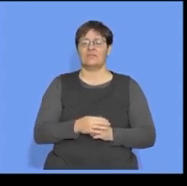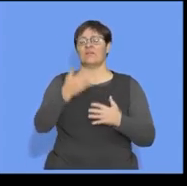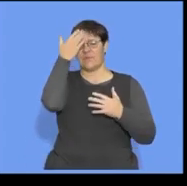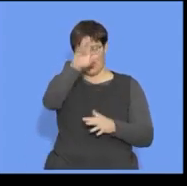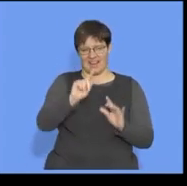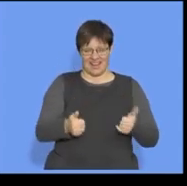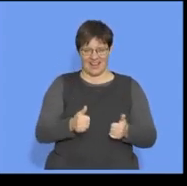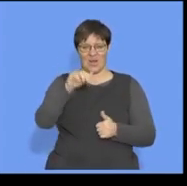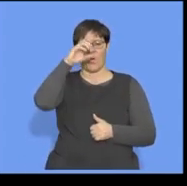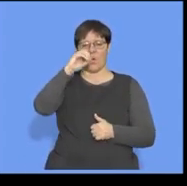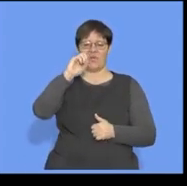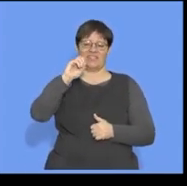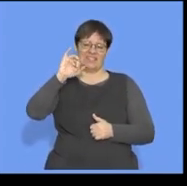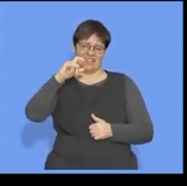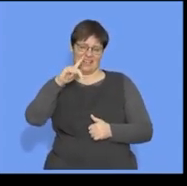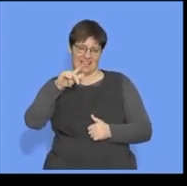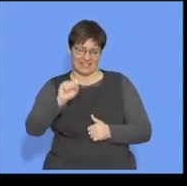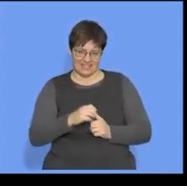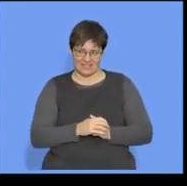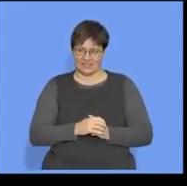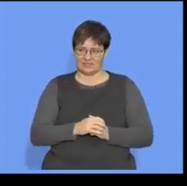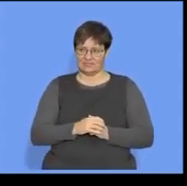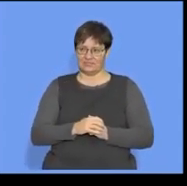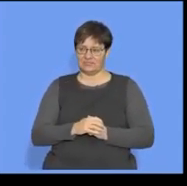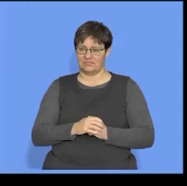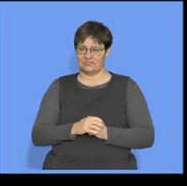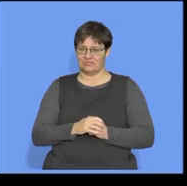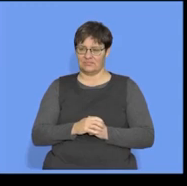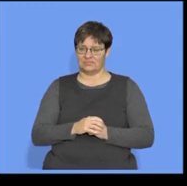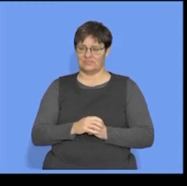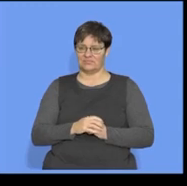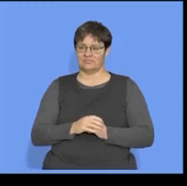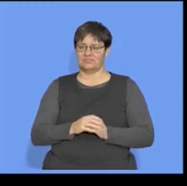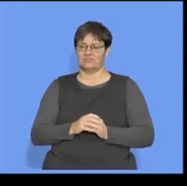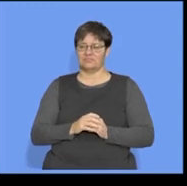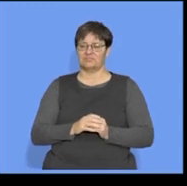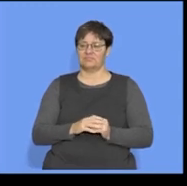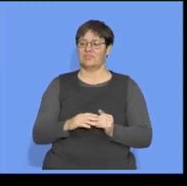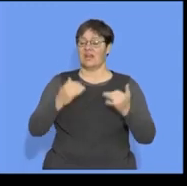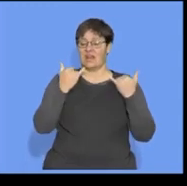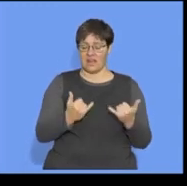I know you know, those are the ossicles. The his and the hes and the